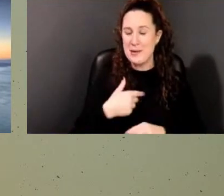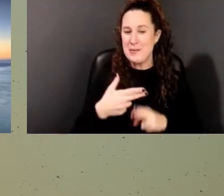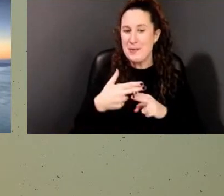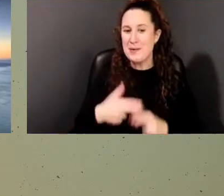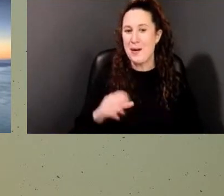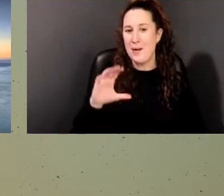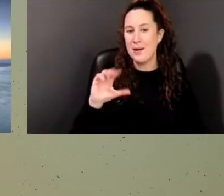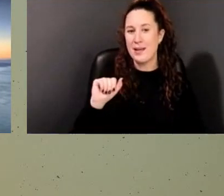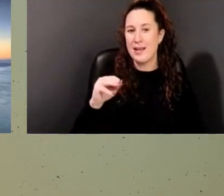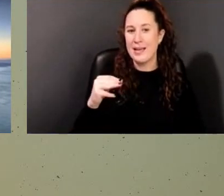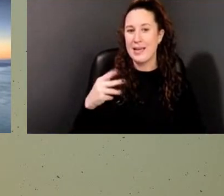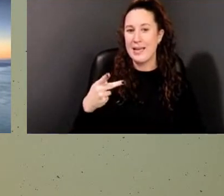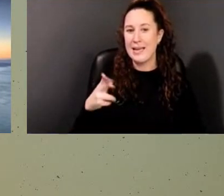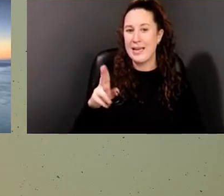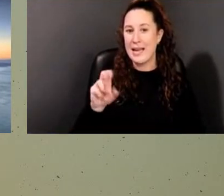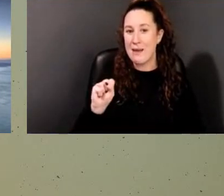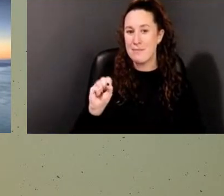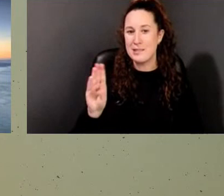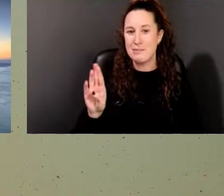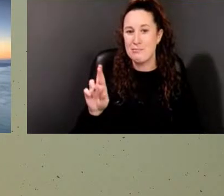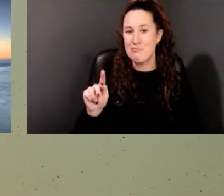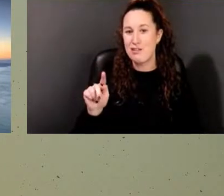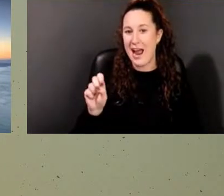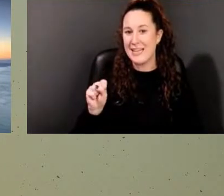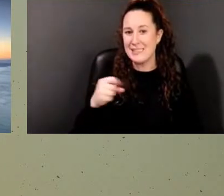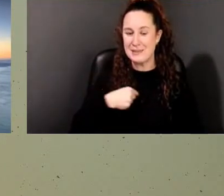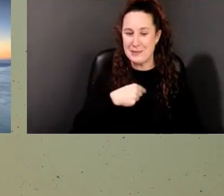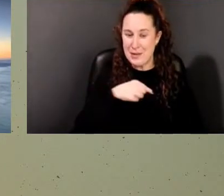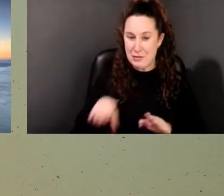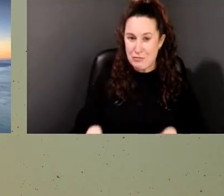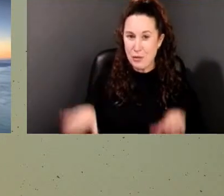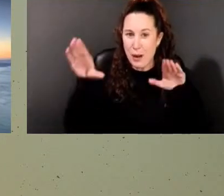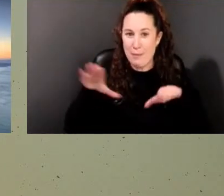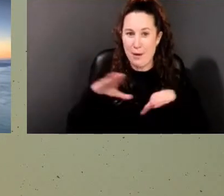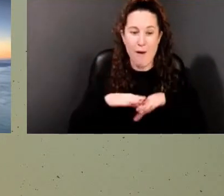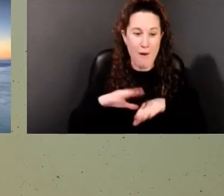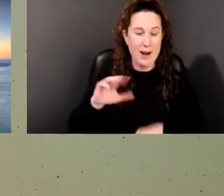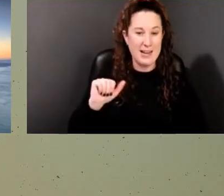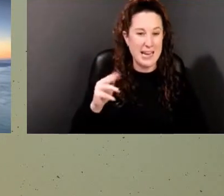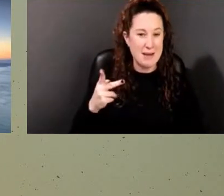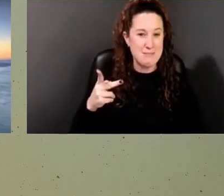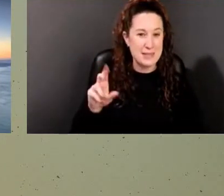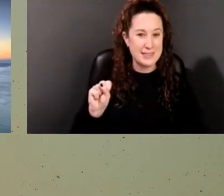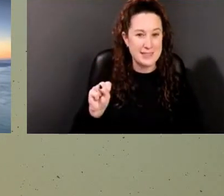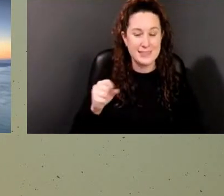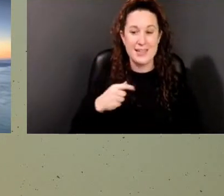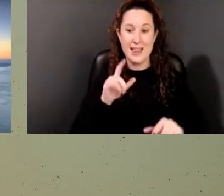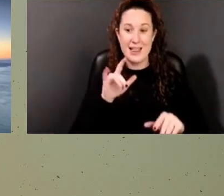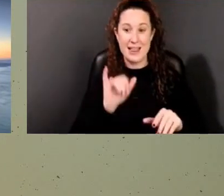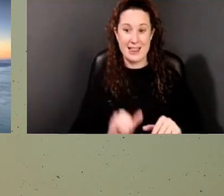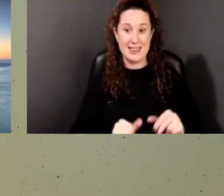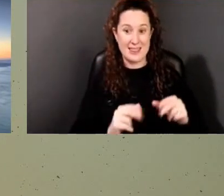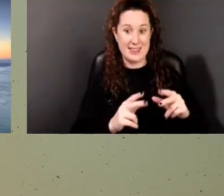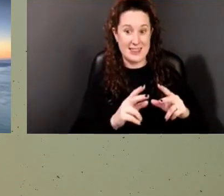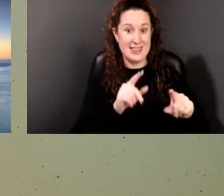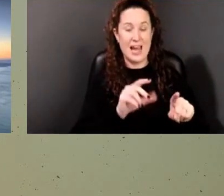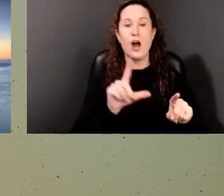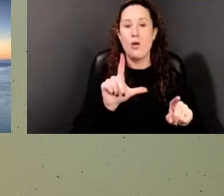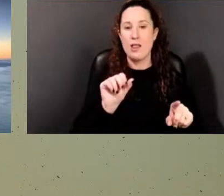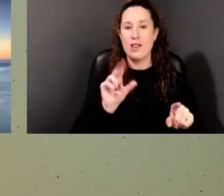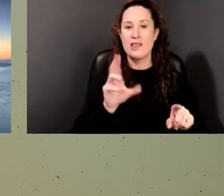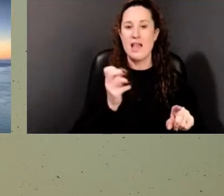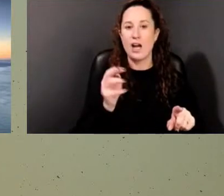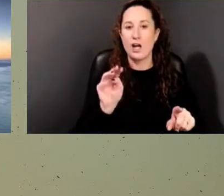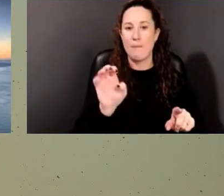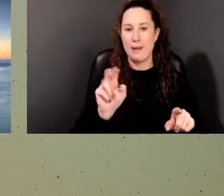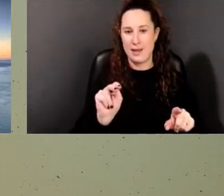us who grew up on the campus, young people, and we were never allowed to go into Lockerman Hall because we were